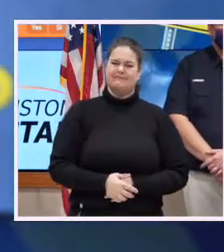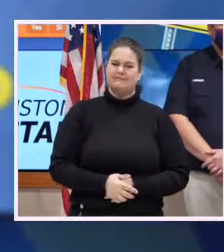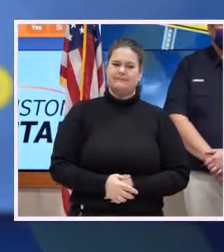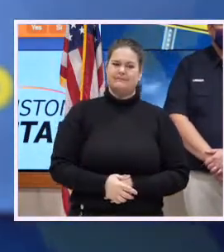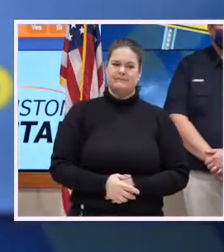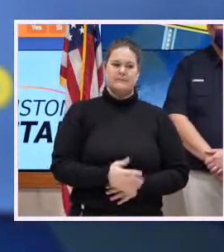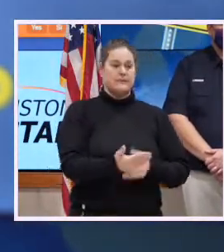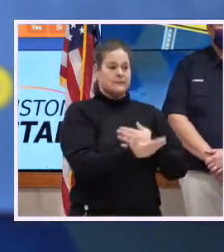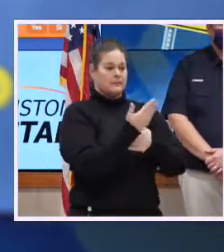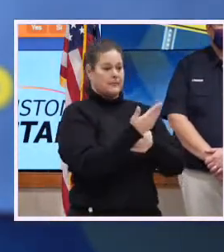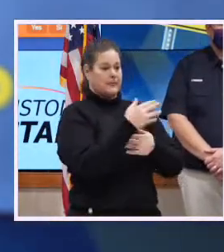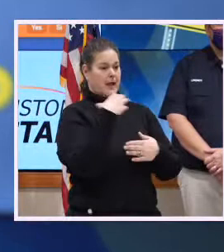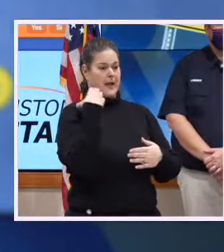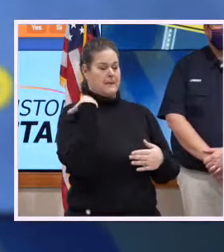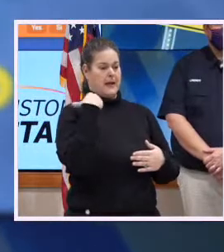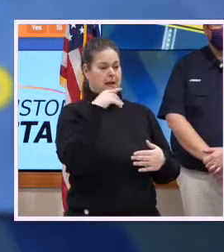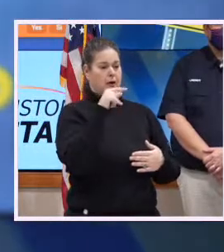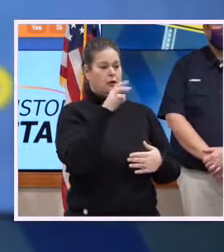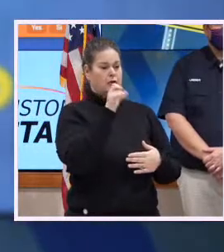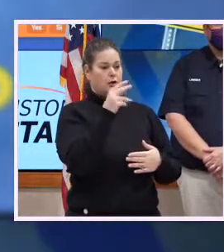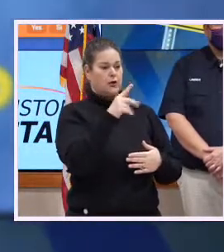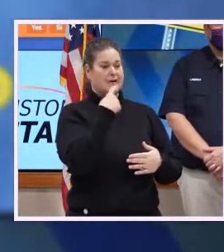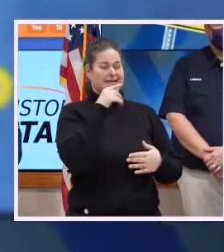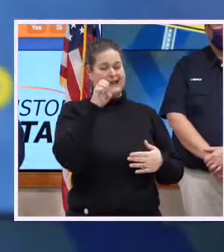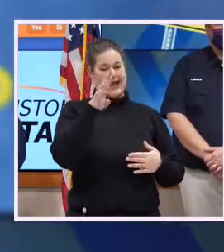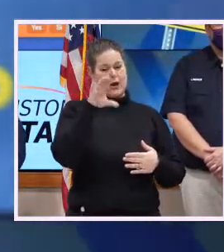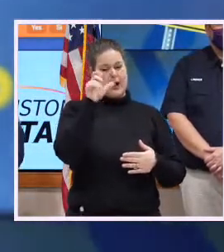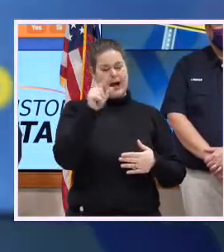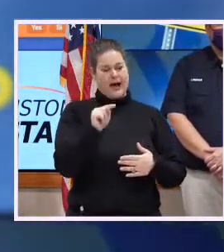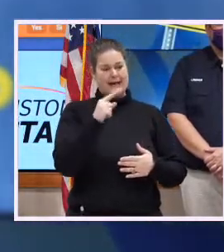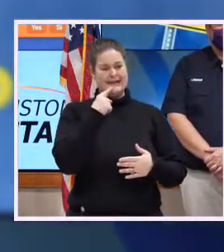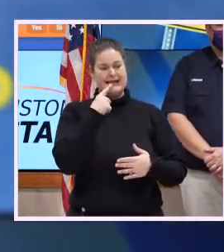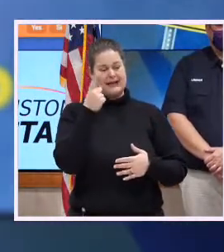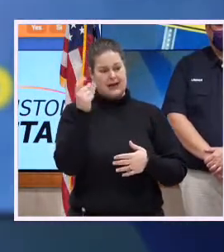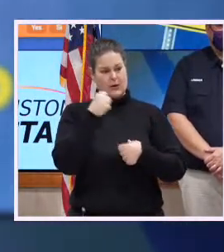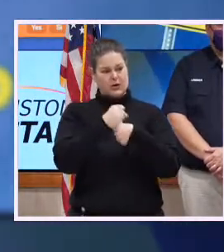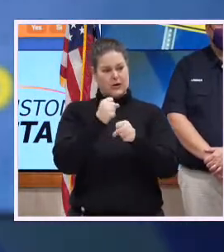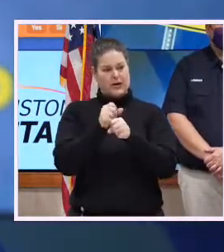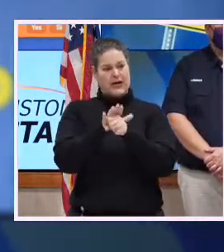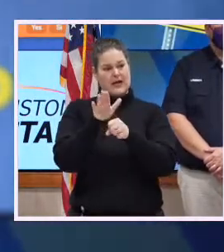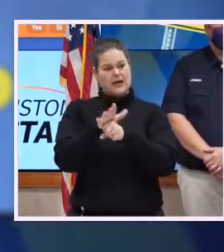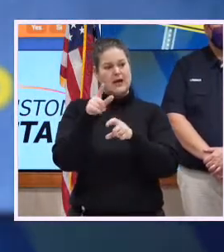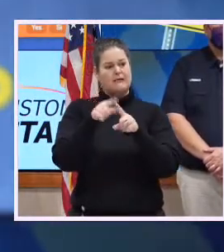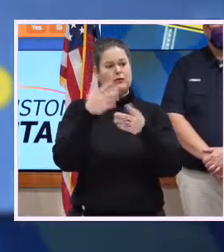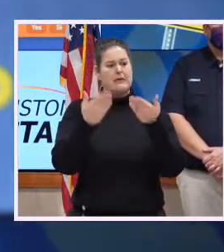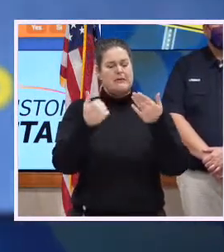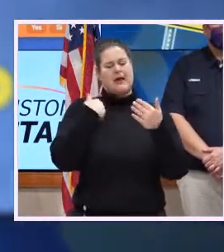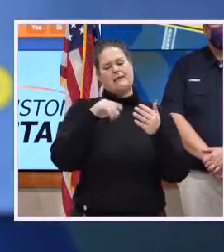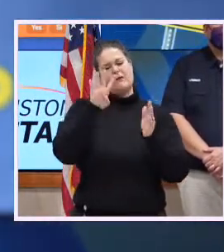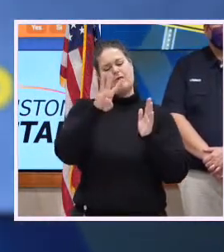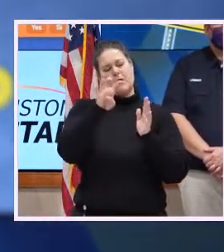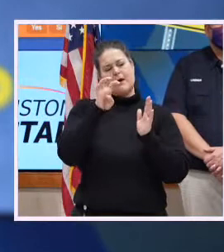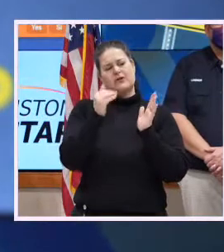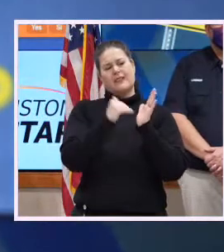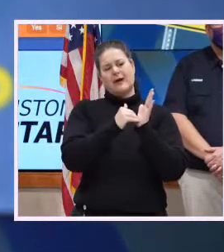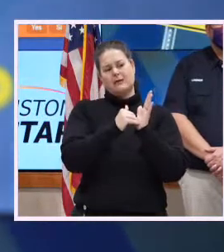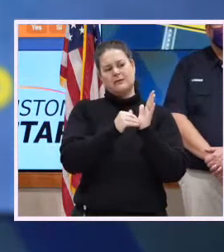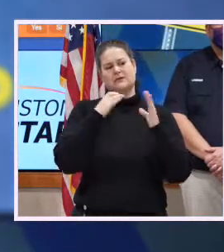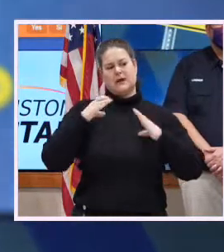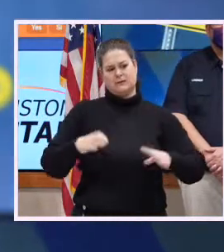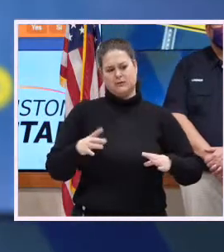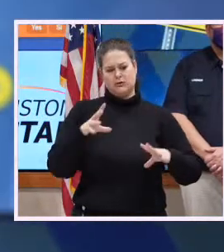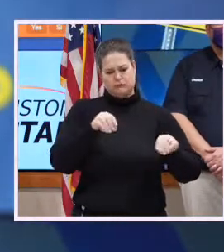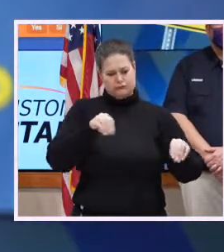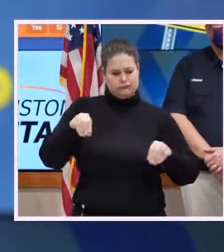This morning, Mayor Turner said that ERCOT told him that they'd be generating enough to put perhaps 400,000 customers back on.